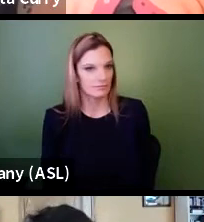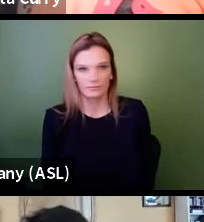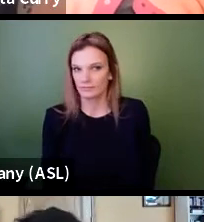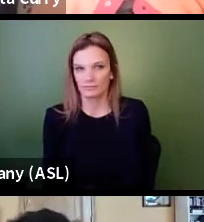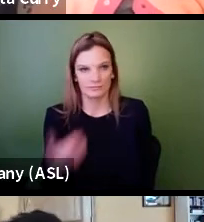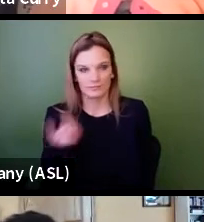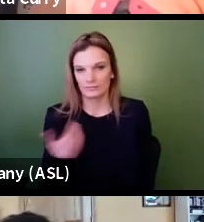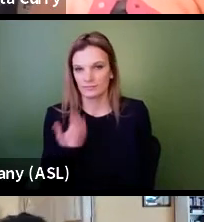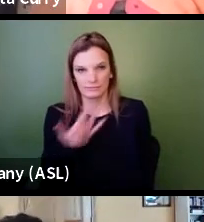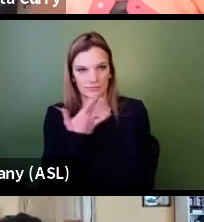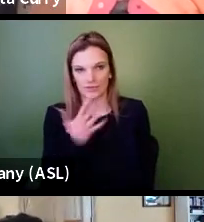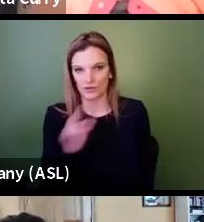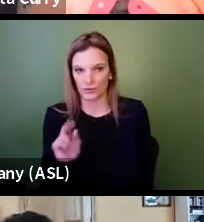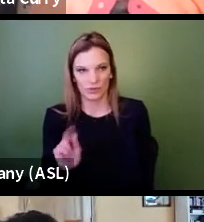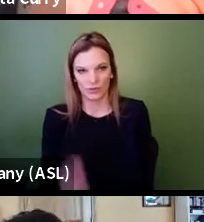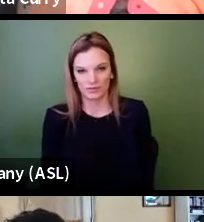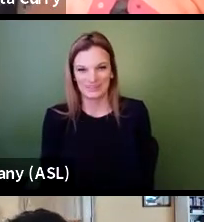one. Thank you.